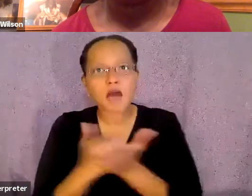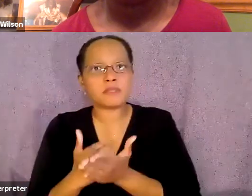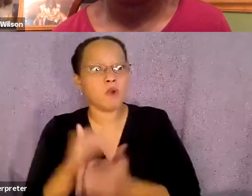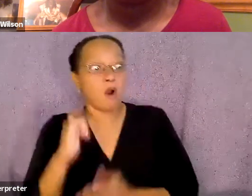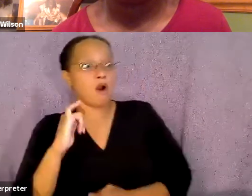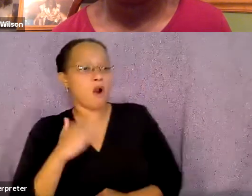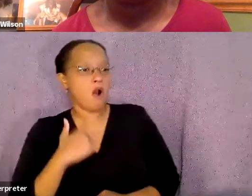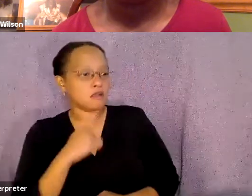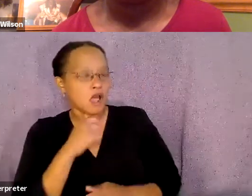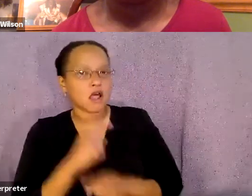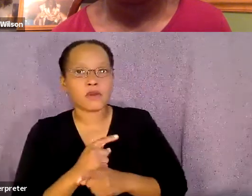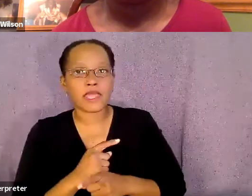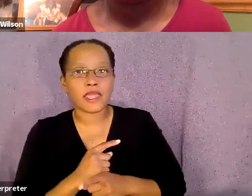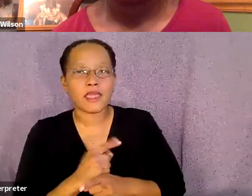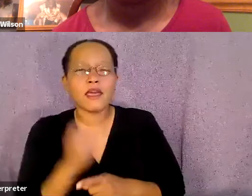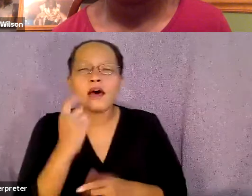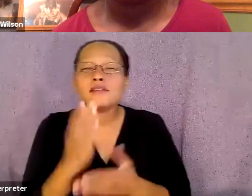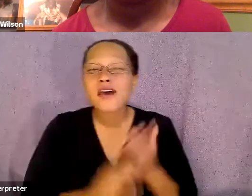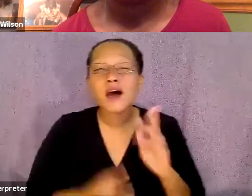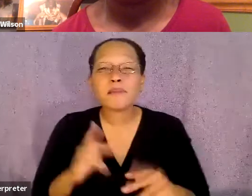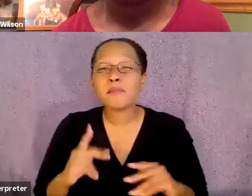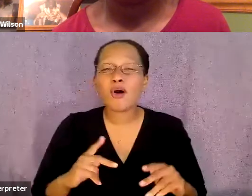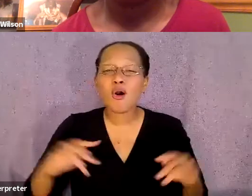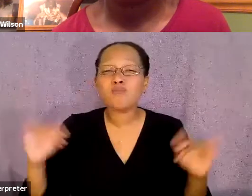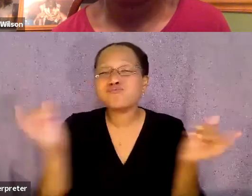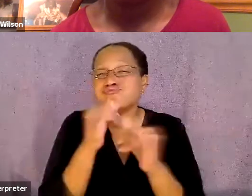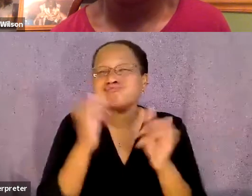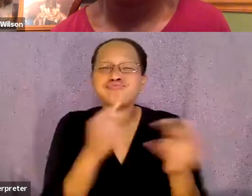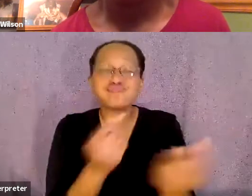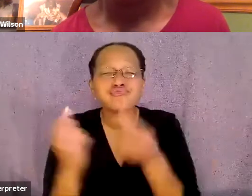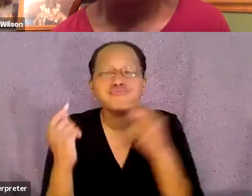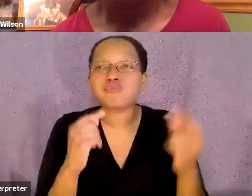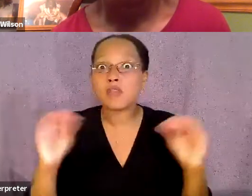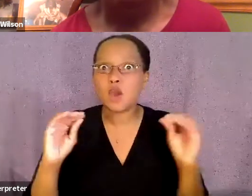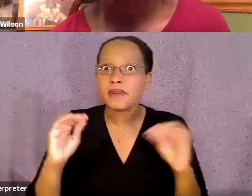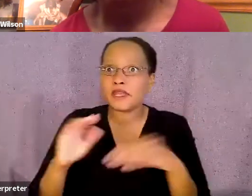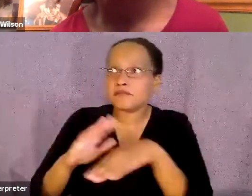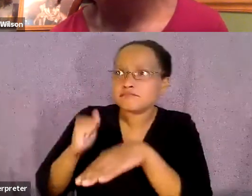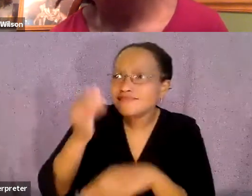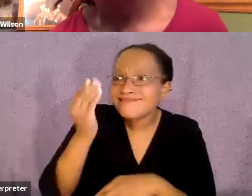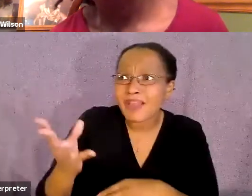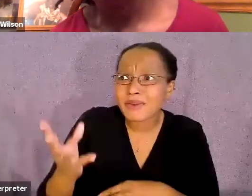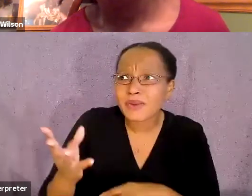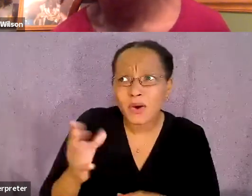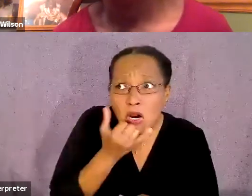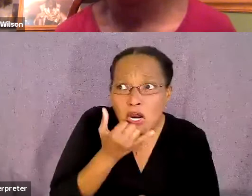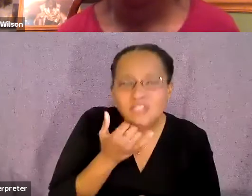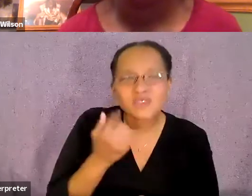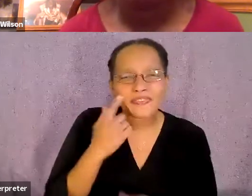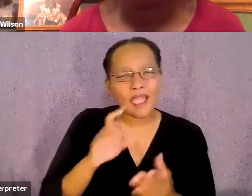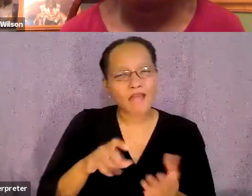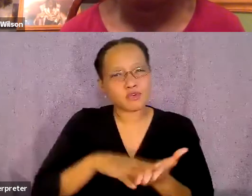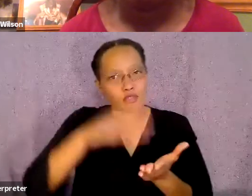go unchecked with some of the wild stuff that they do. So I think for me, just learning how to be more vocal. And